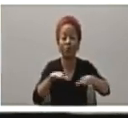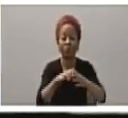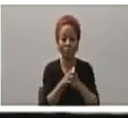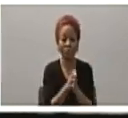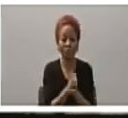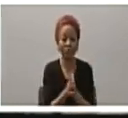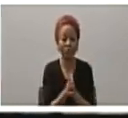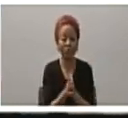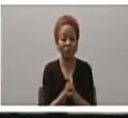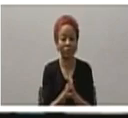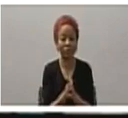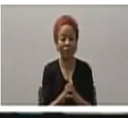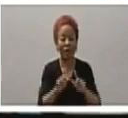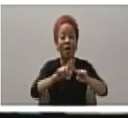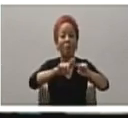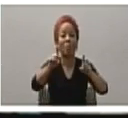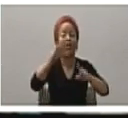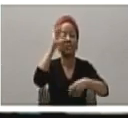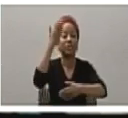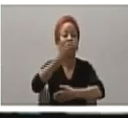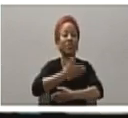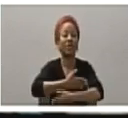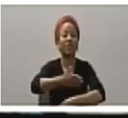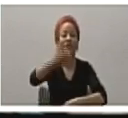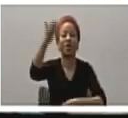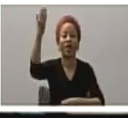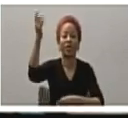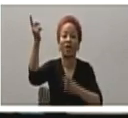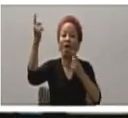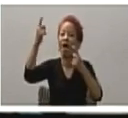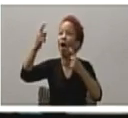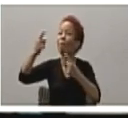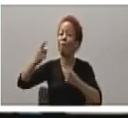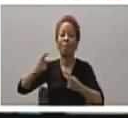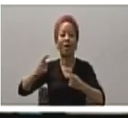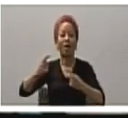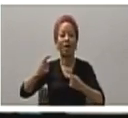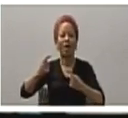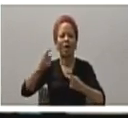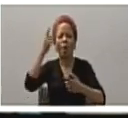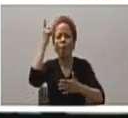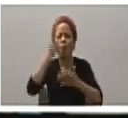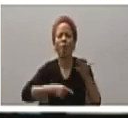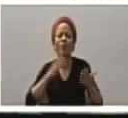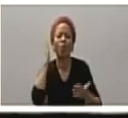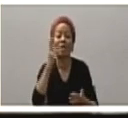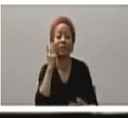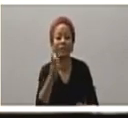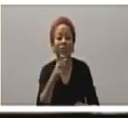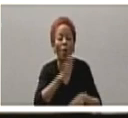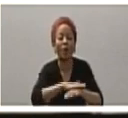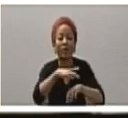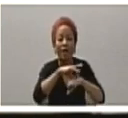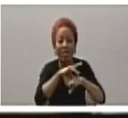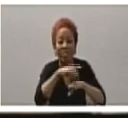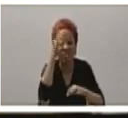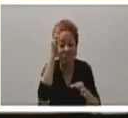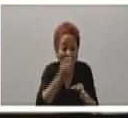But when the Son of God comes, will he find faith on the earth?